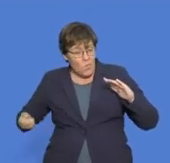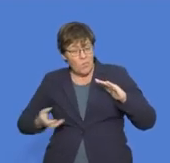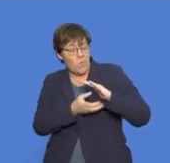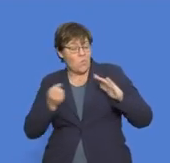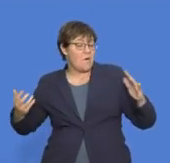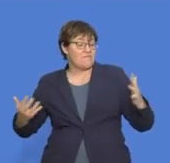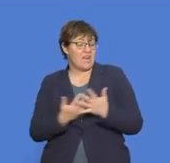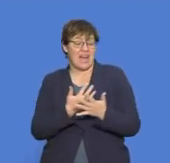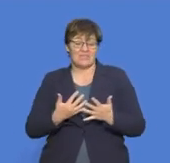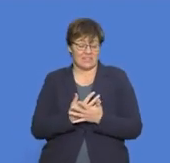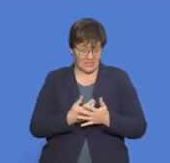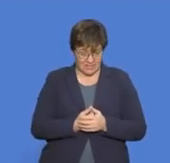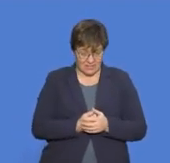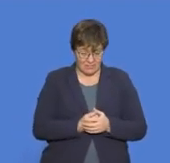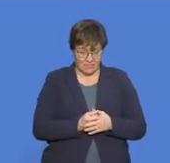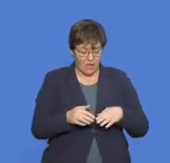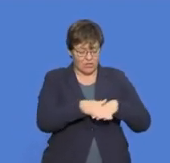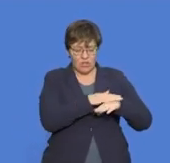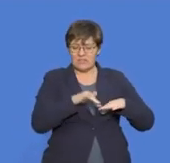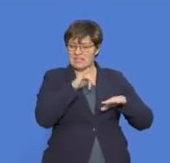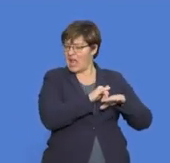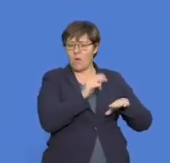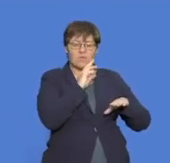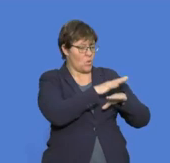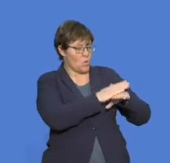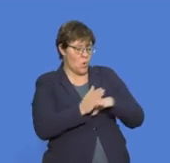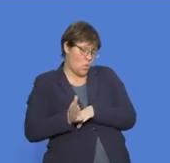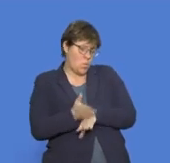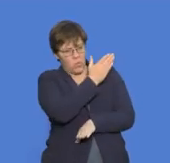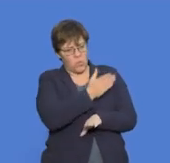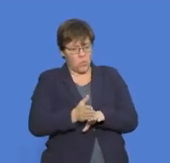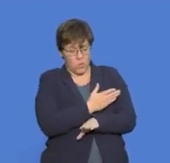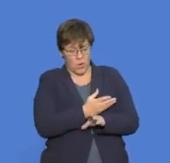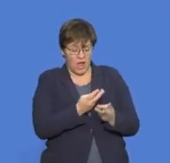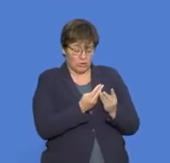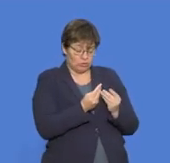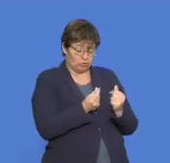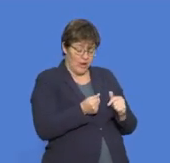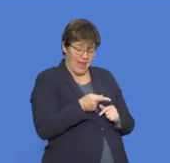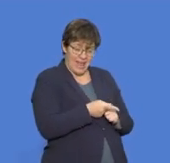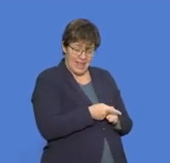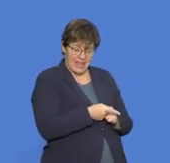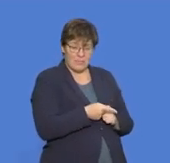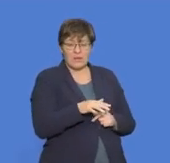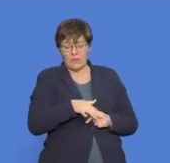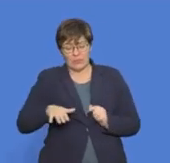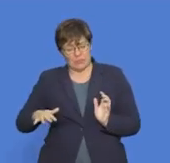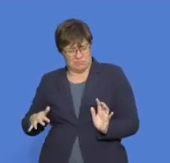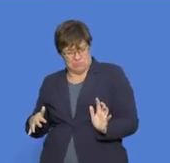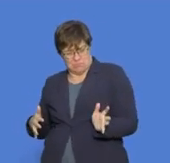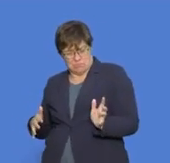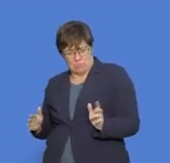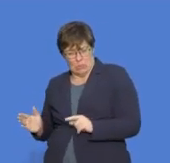leaf surface, replaces it with dry air, so that means your concentration